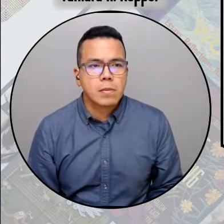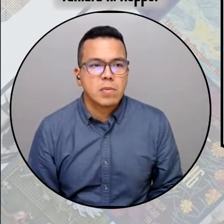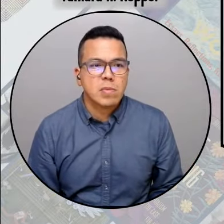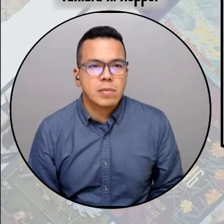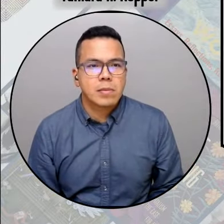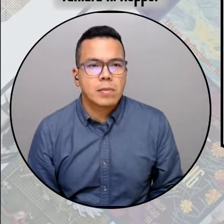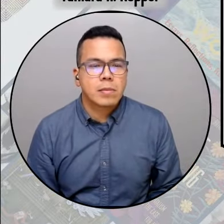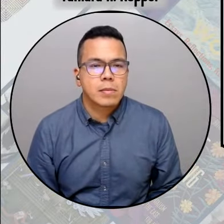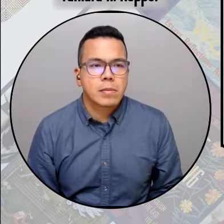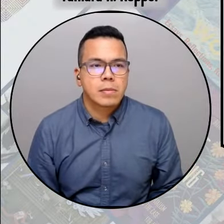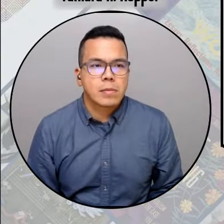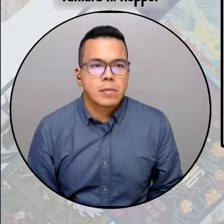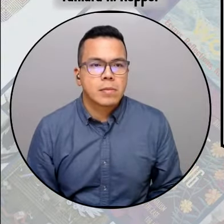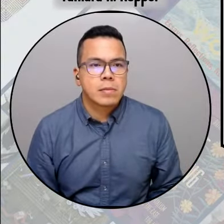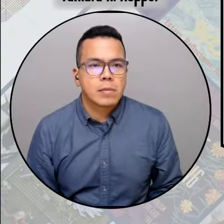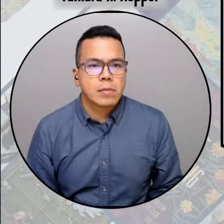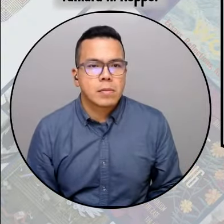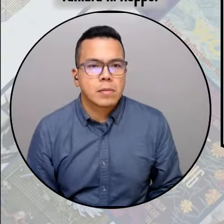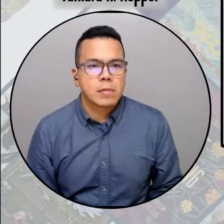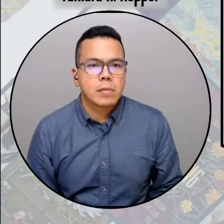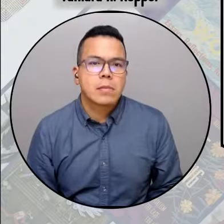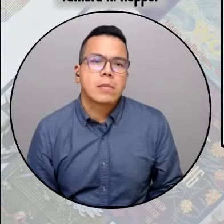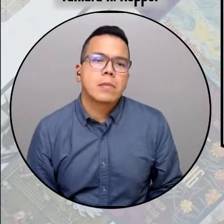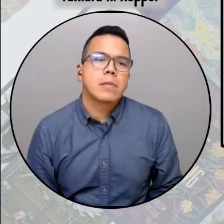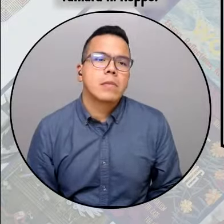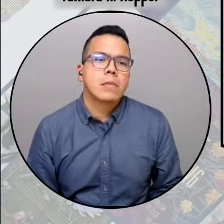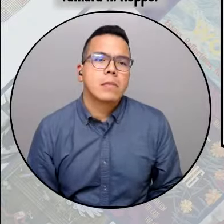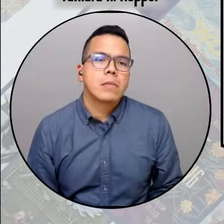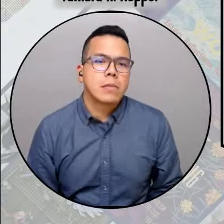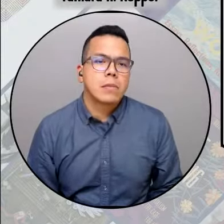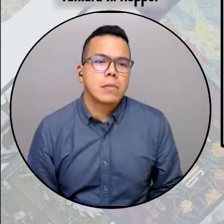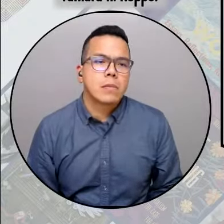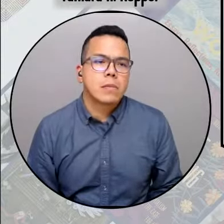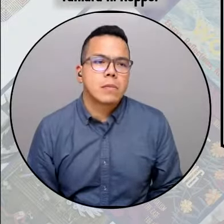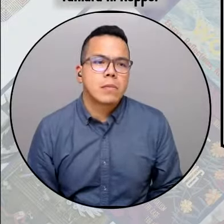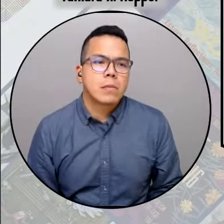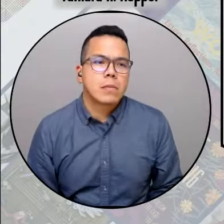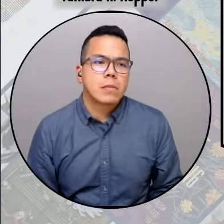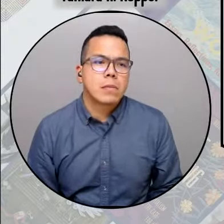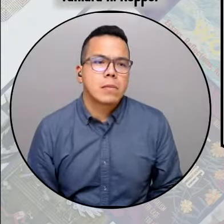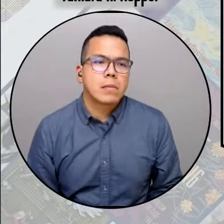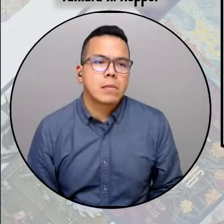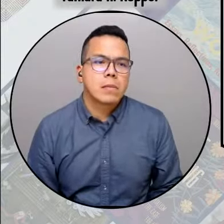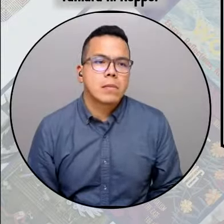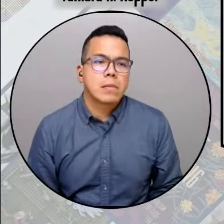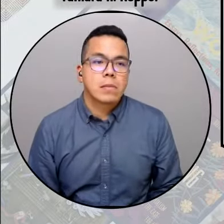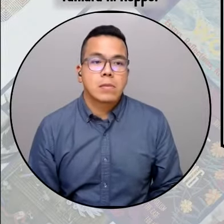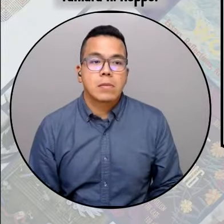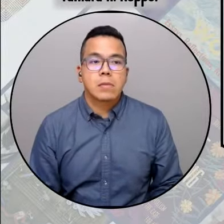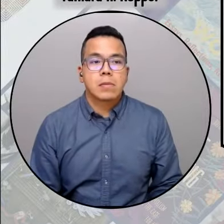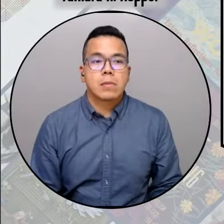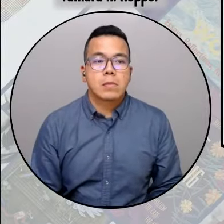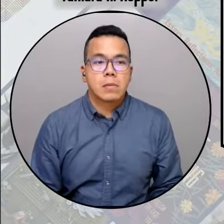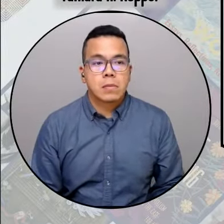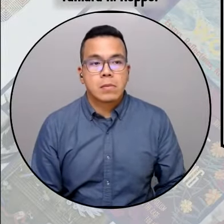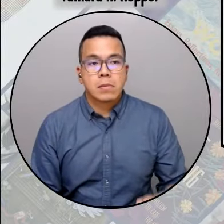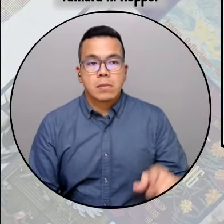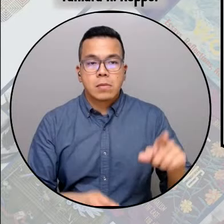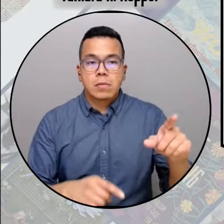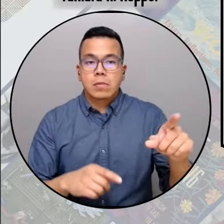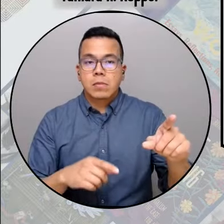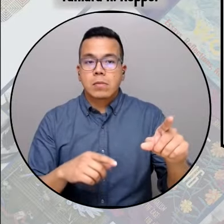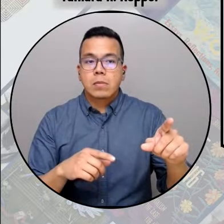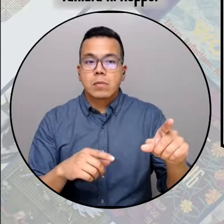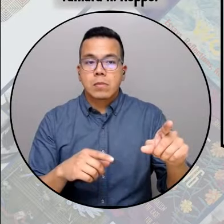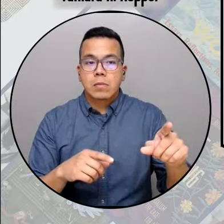basically, you know, you can be an unauthorized immigrant if you're a non-immigrant, right?